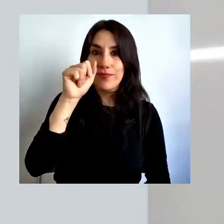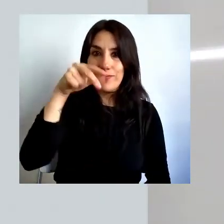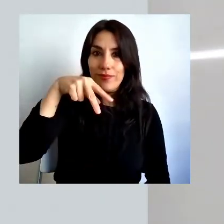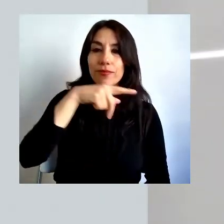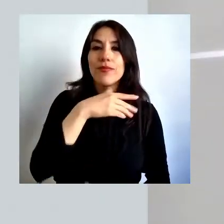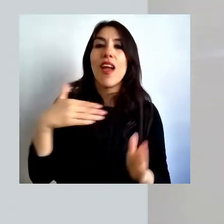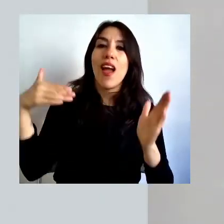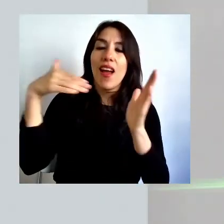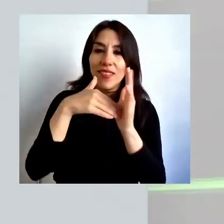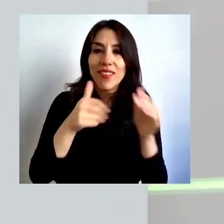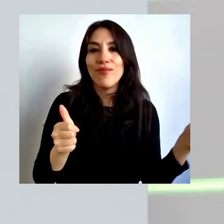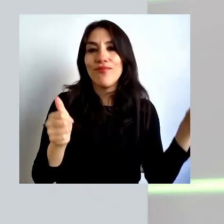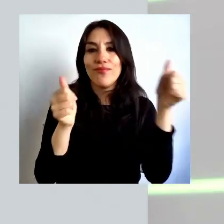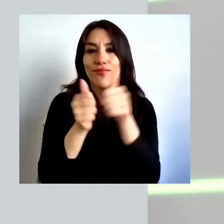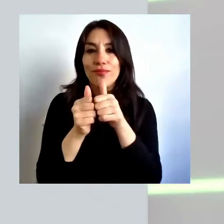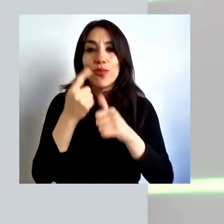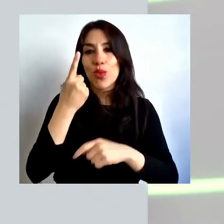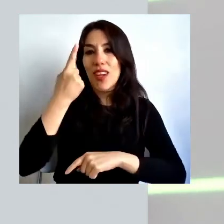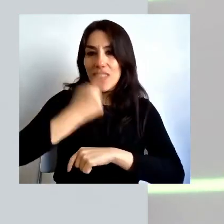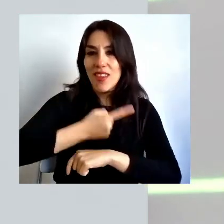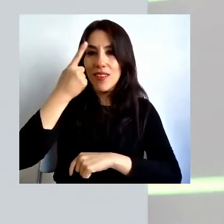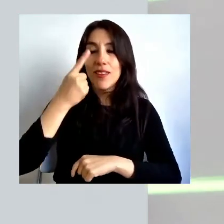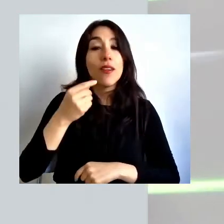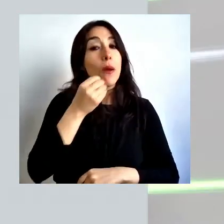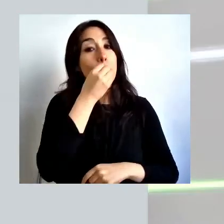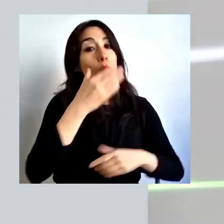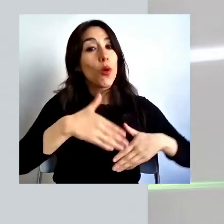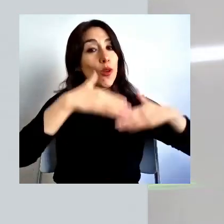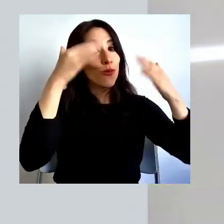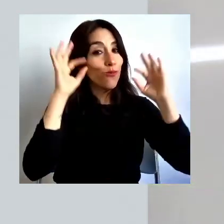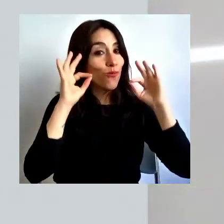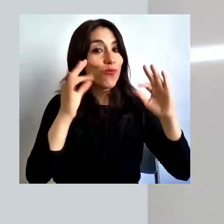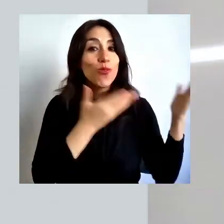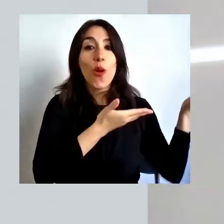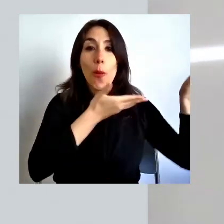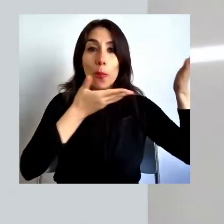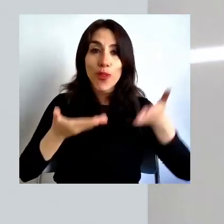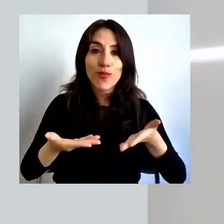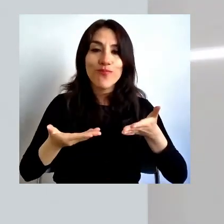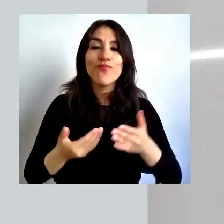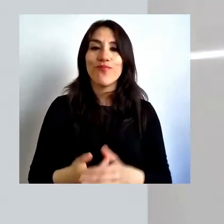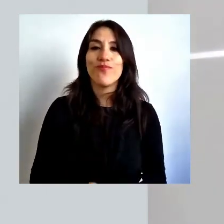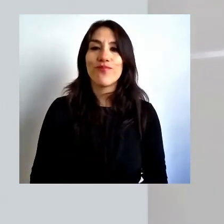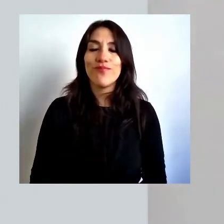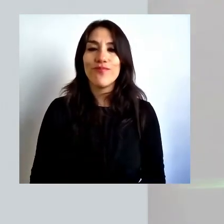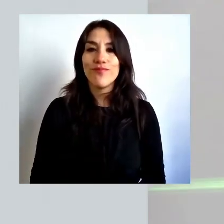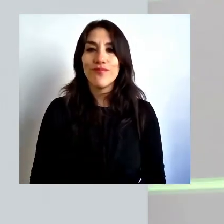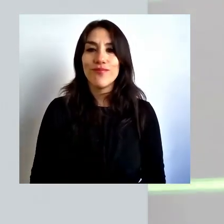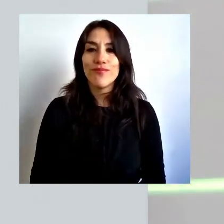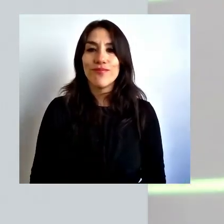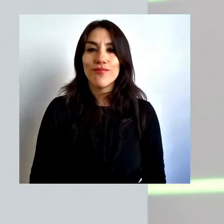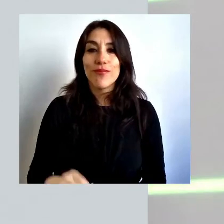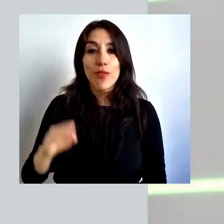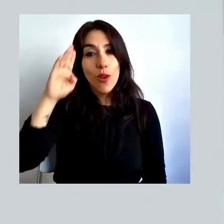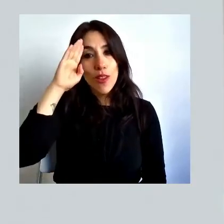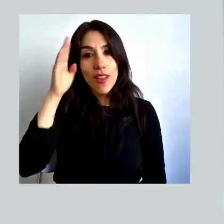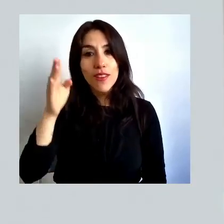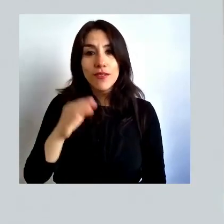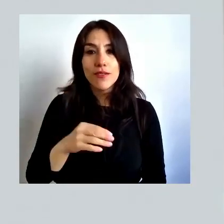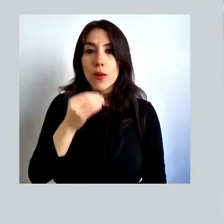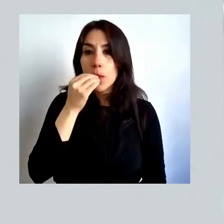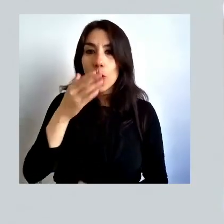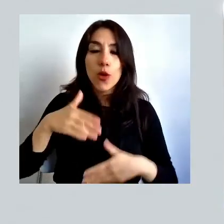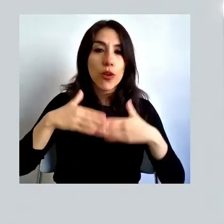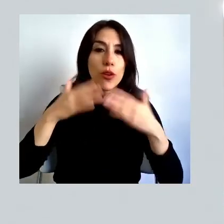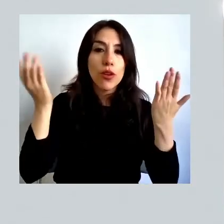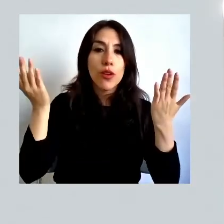my hosting partner, Carolina Garcia, who will be joining us once again in this day. Good morning, Carolina. Welcome and thank you very